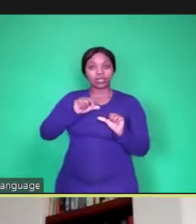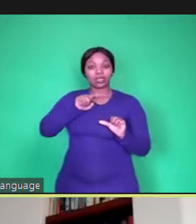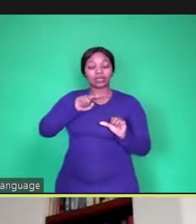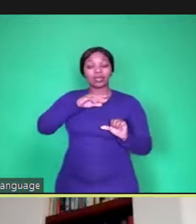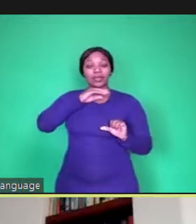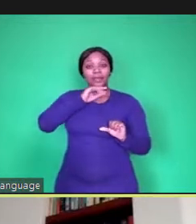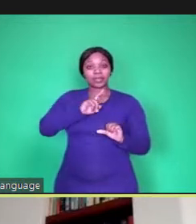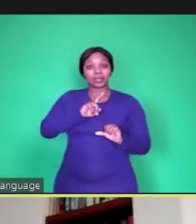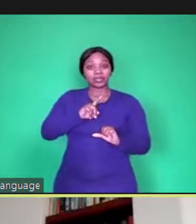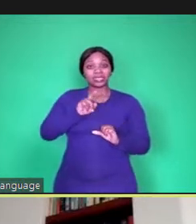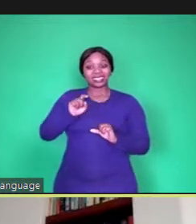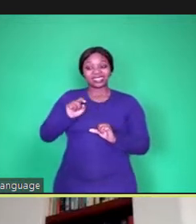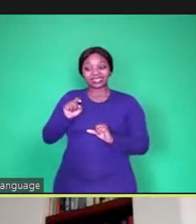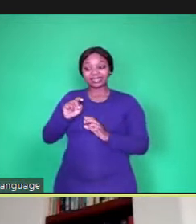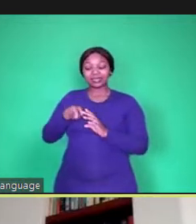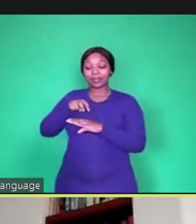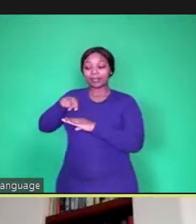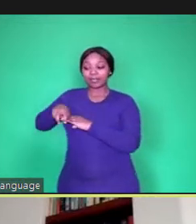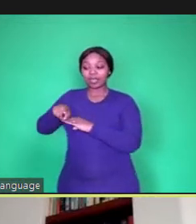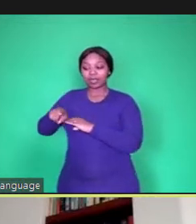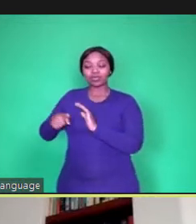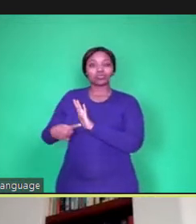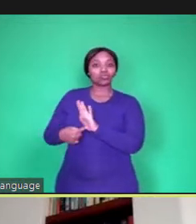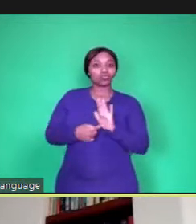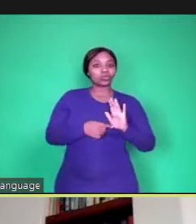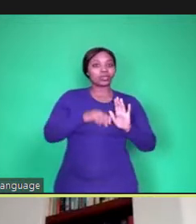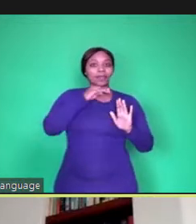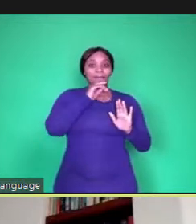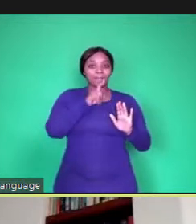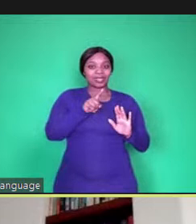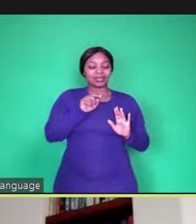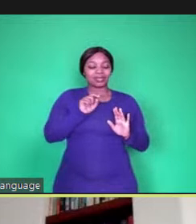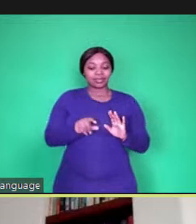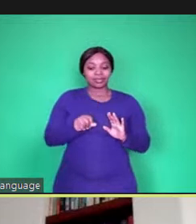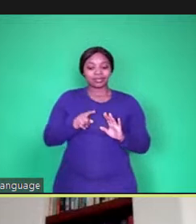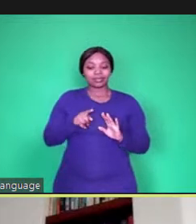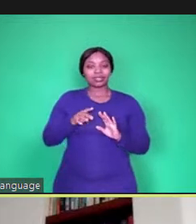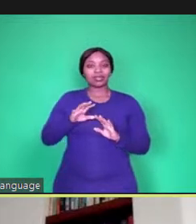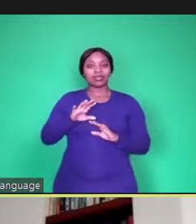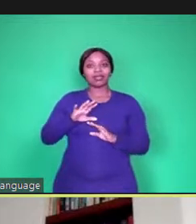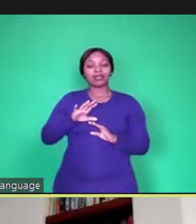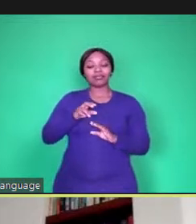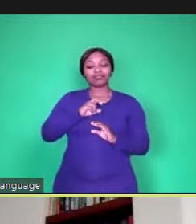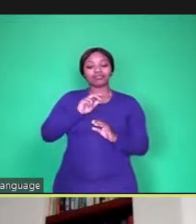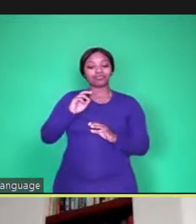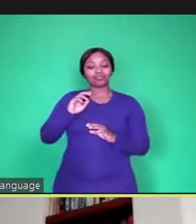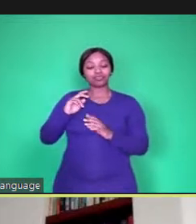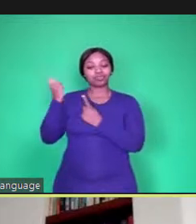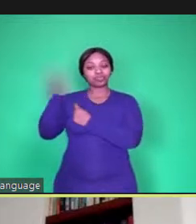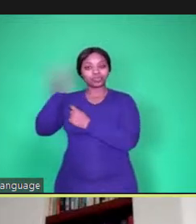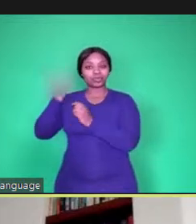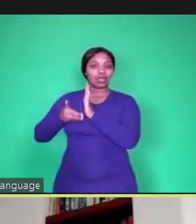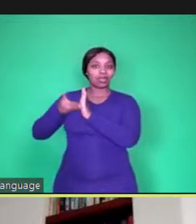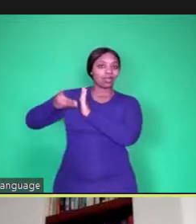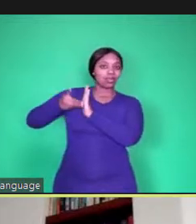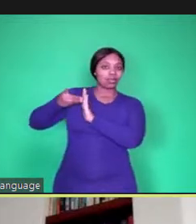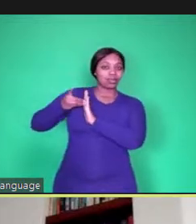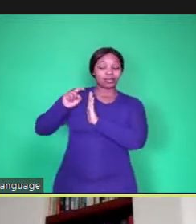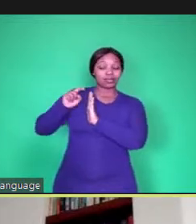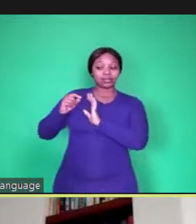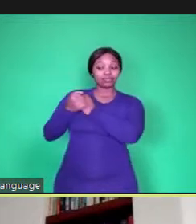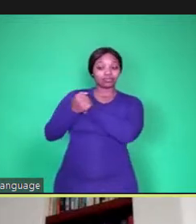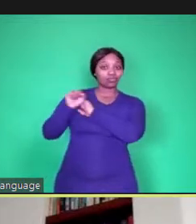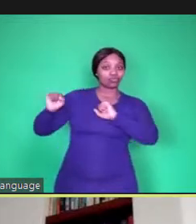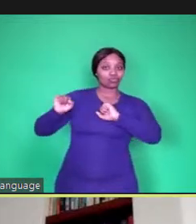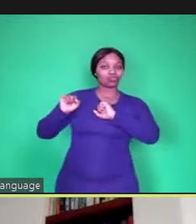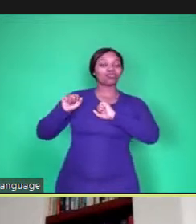a considerable increase in rates of African urbanization since the transition to democracy, which Martin has